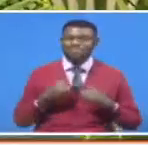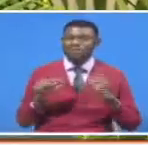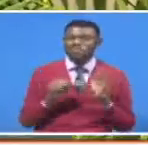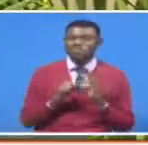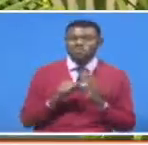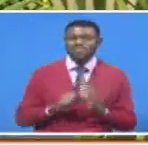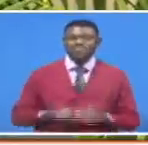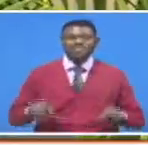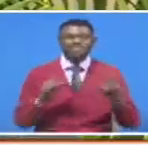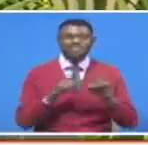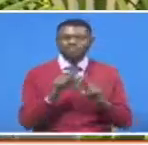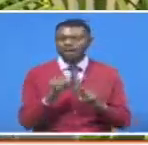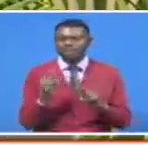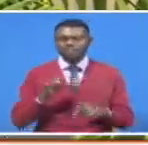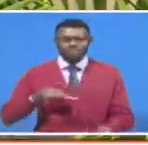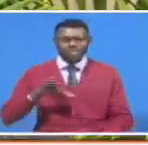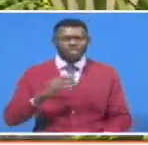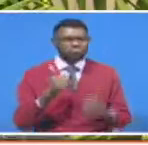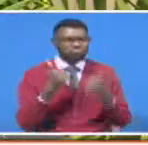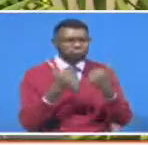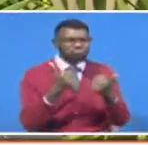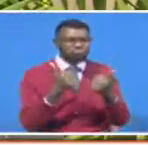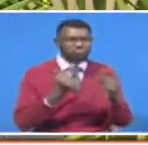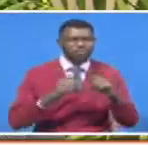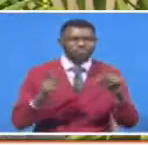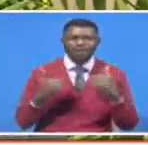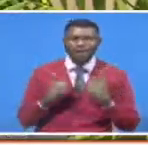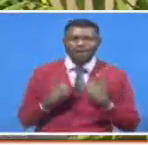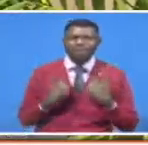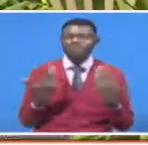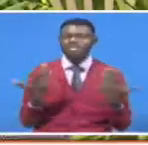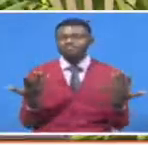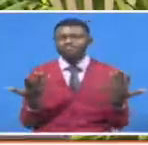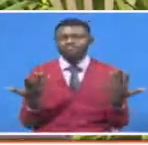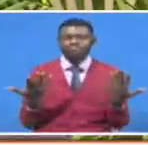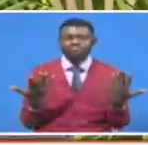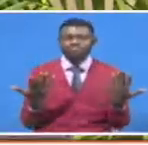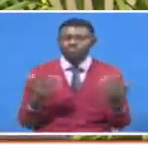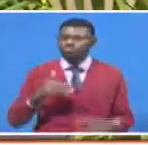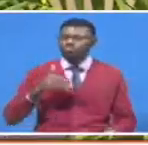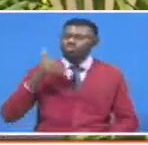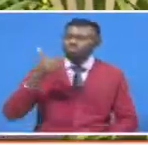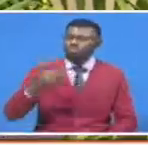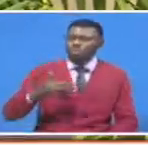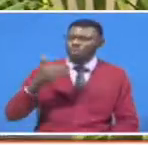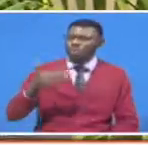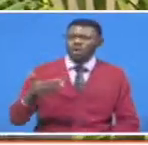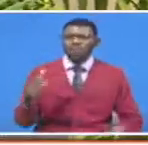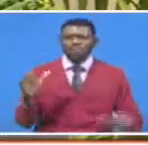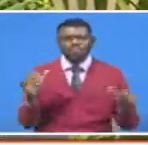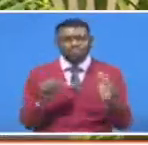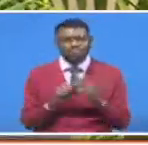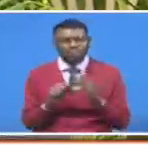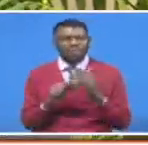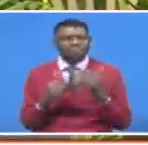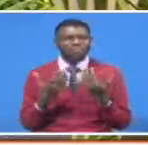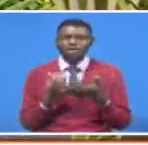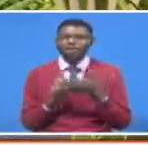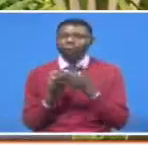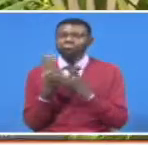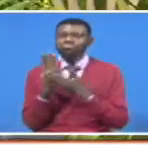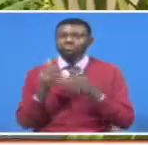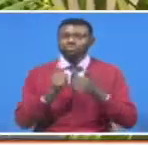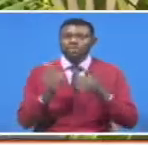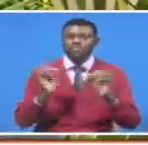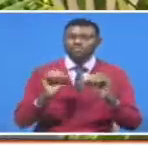the high potential areas, we are getting more of frequent crop failure, so it is like